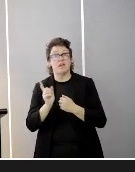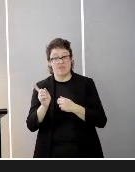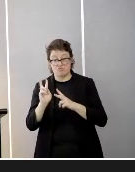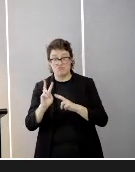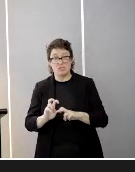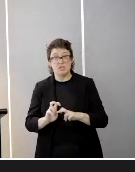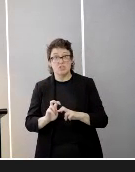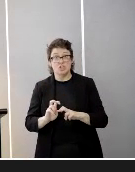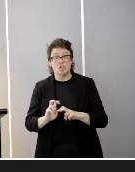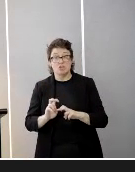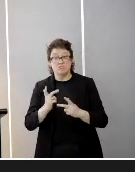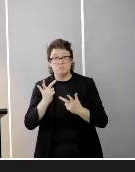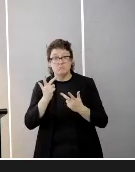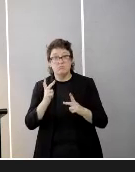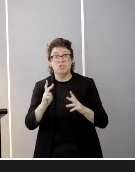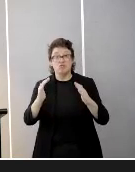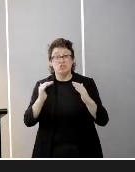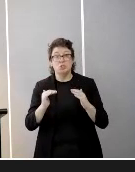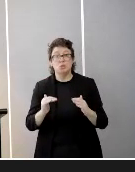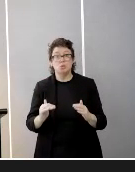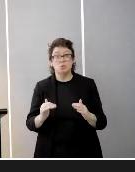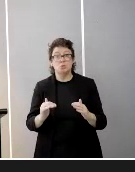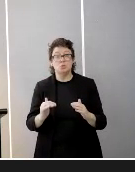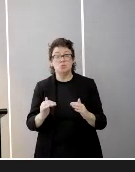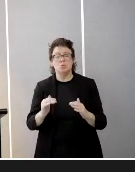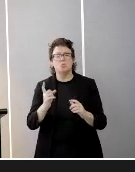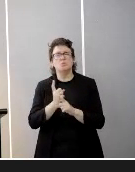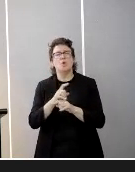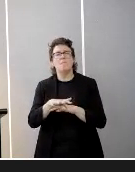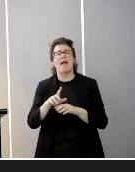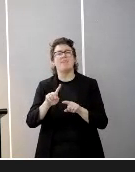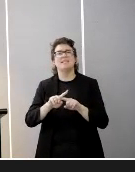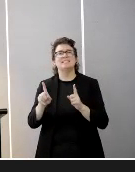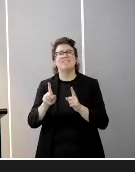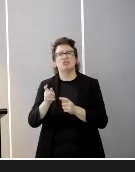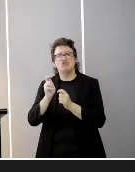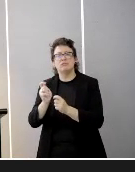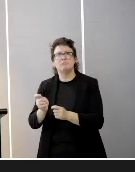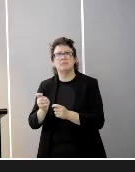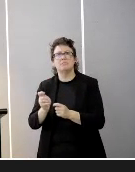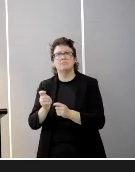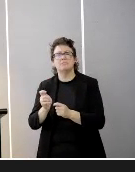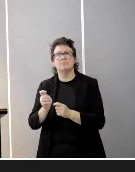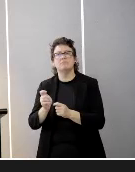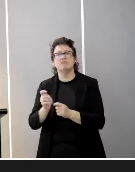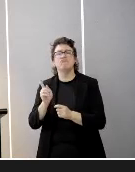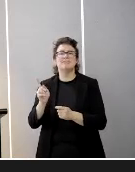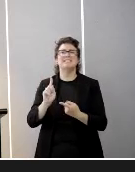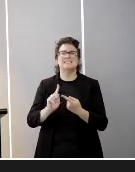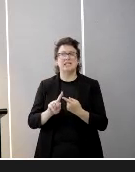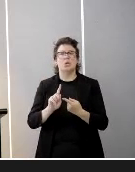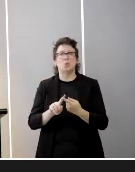actually reducing? In terms of the different treatments I was talking about? Or is that still? It's